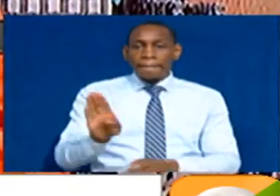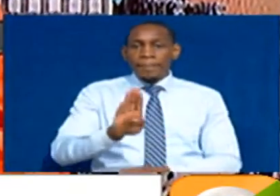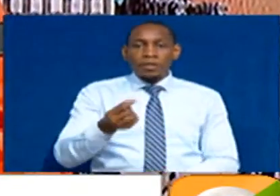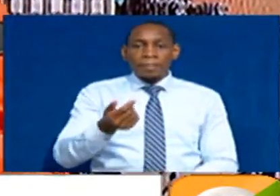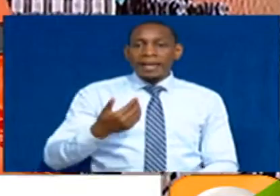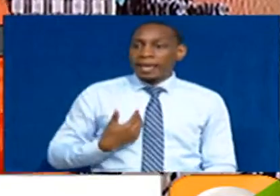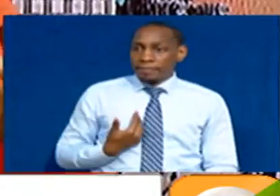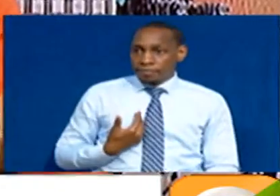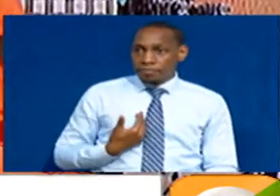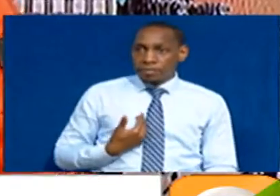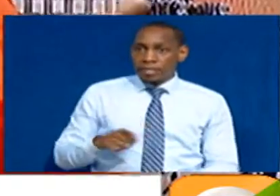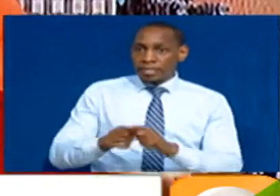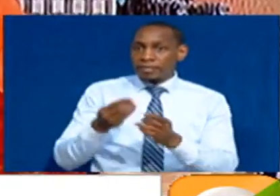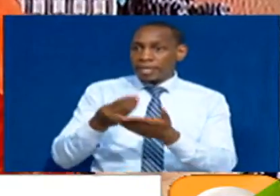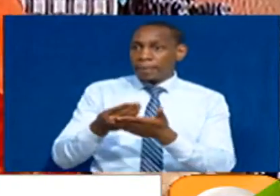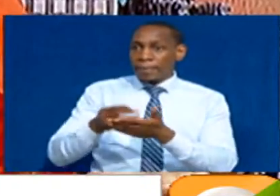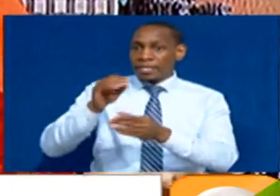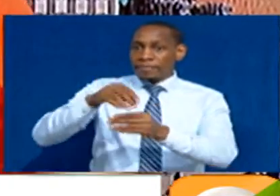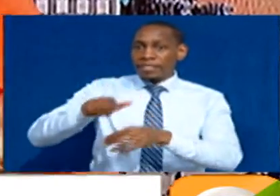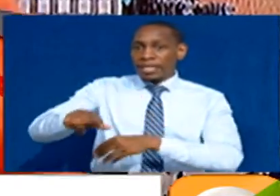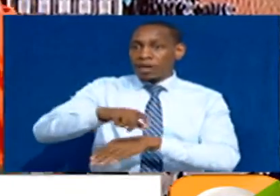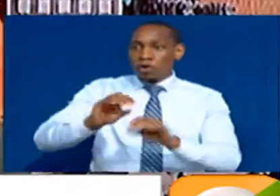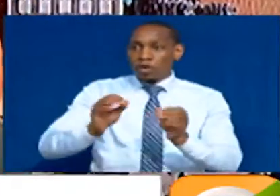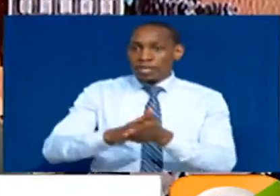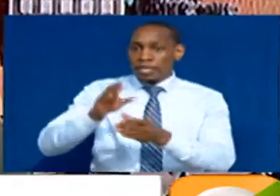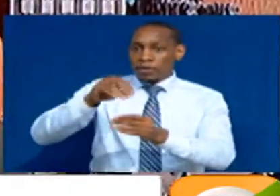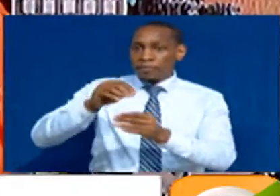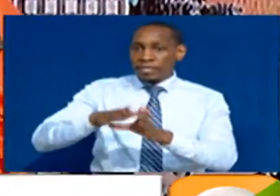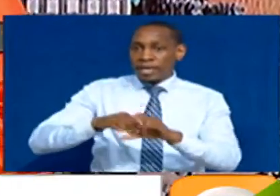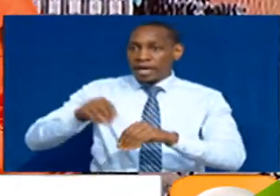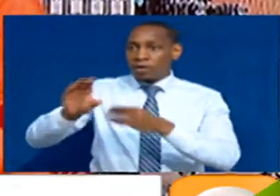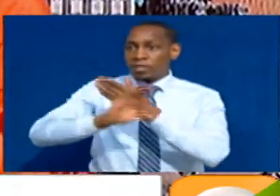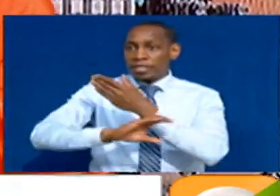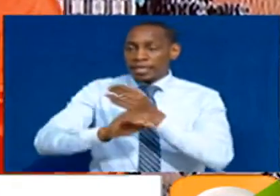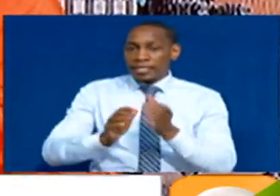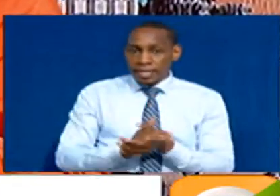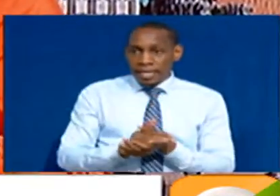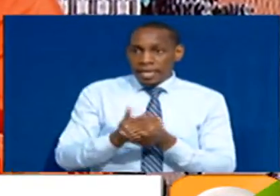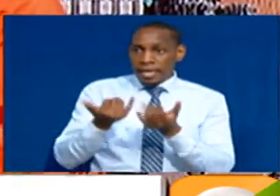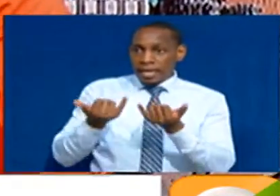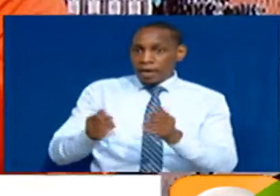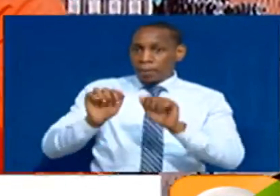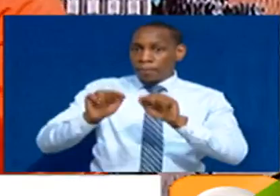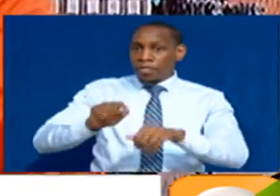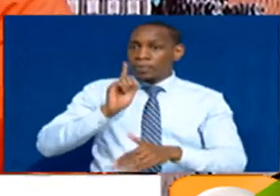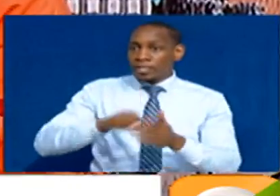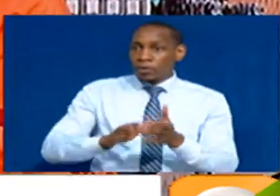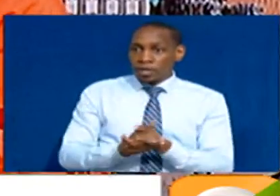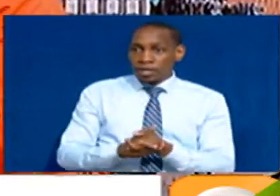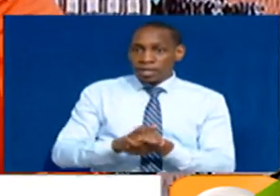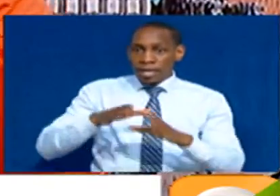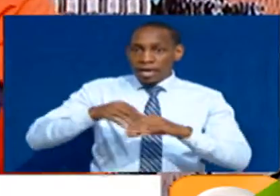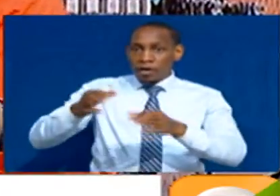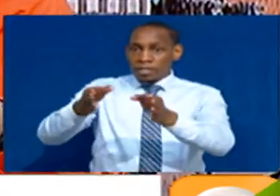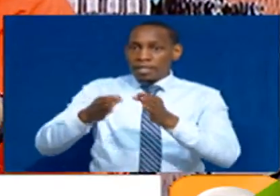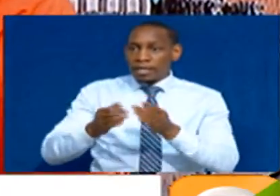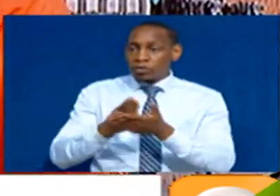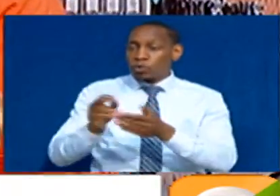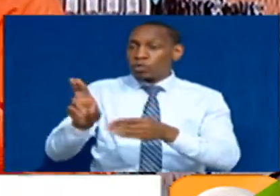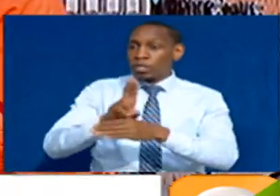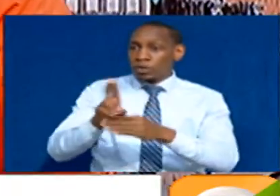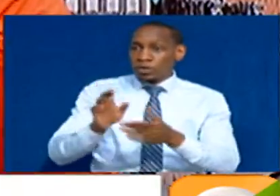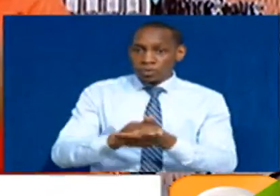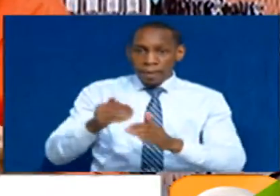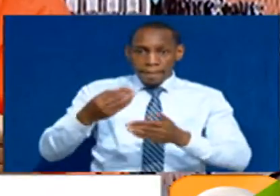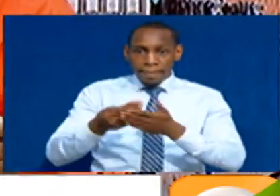shillings, you know, and that money is not invested locally. It is invested abroad. So there, you can actually say those offshore accounts have been used